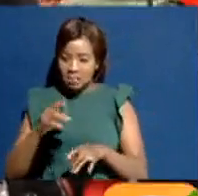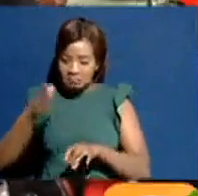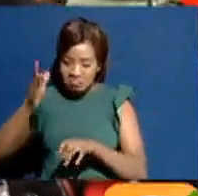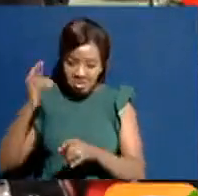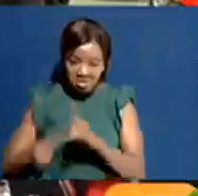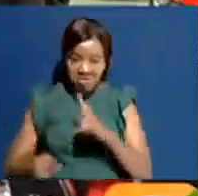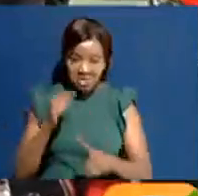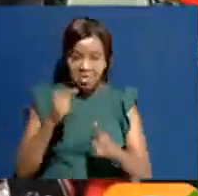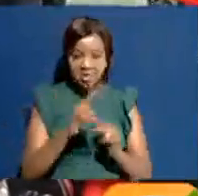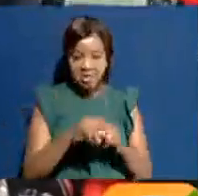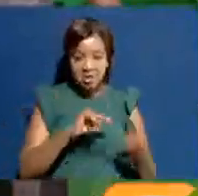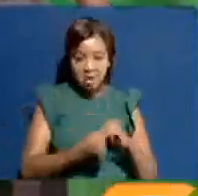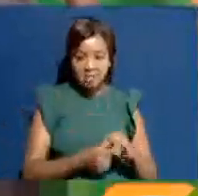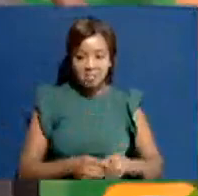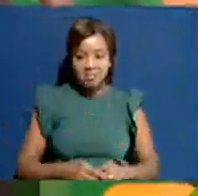arraigned.